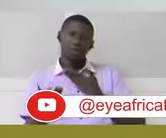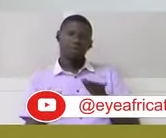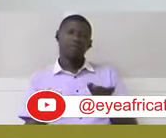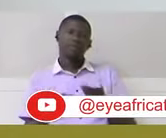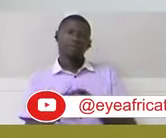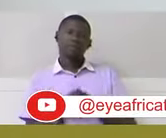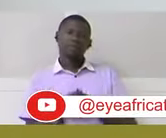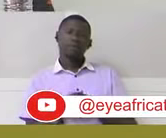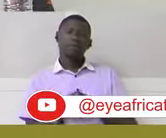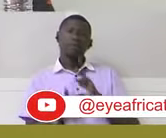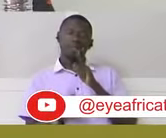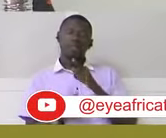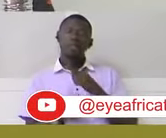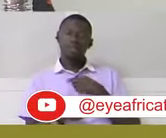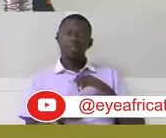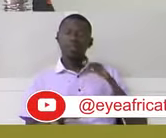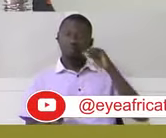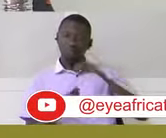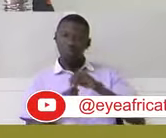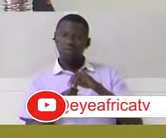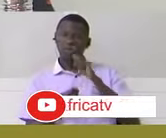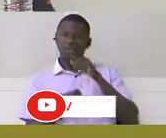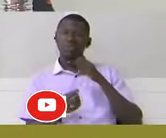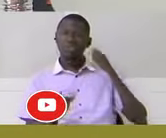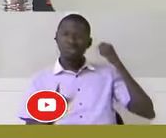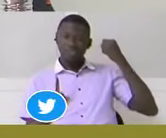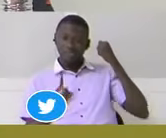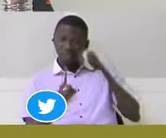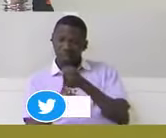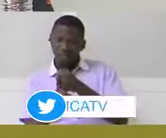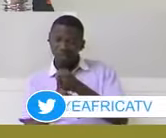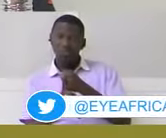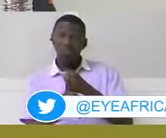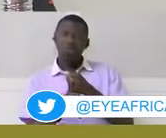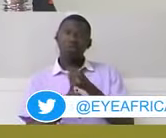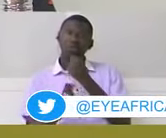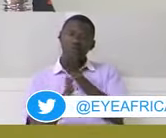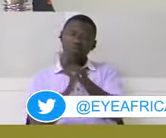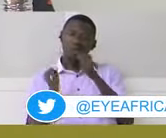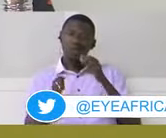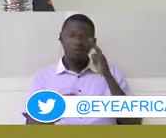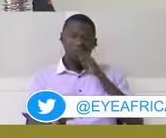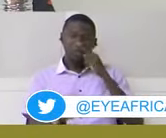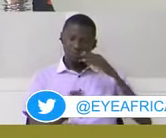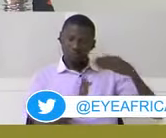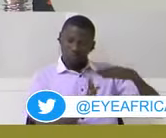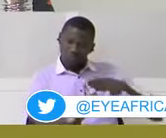that's precisely the point. So was it a dangerous situation that you were trying to